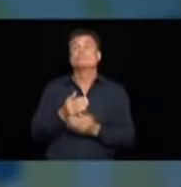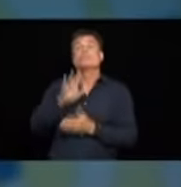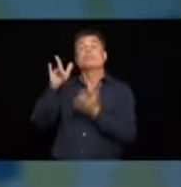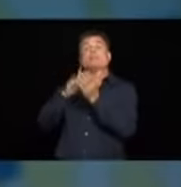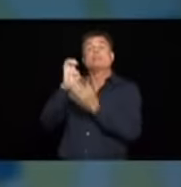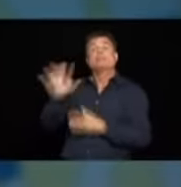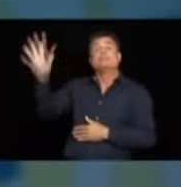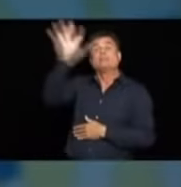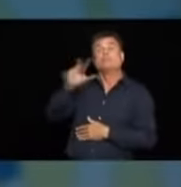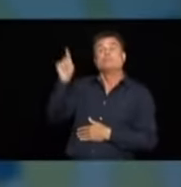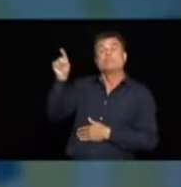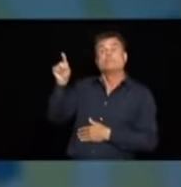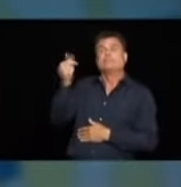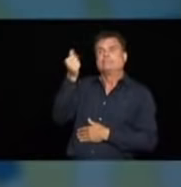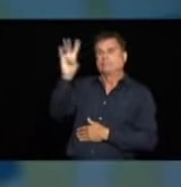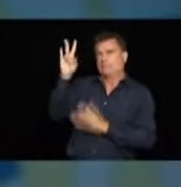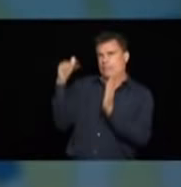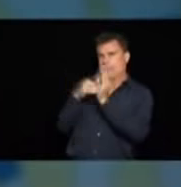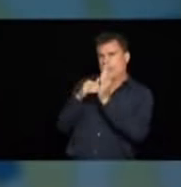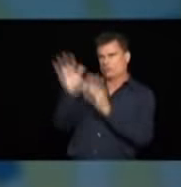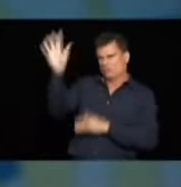20,826 in Vancouver Coastal Health,